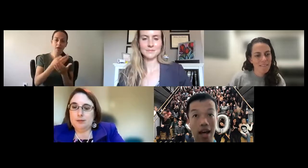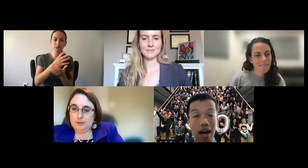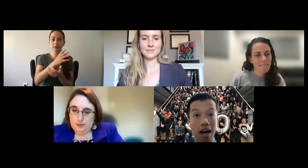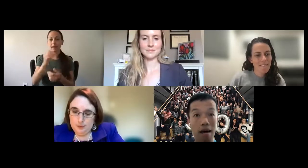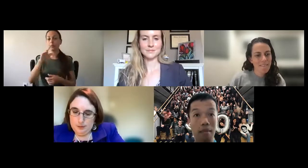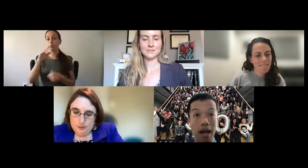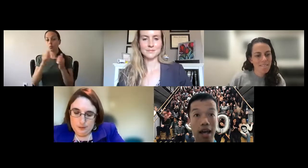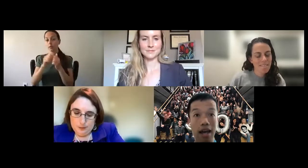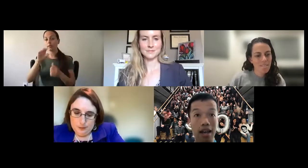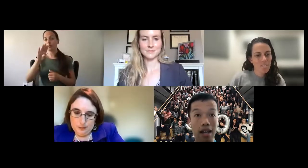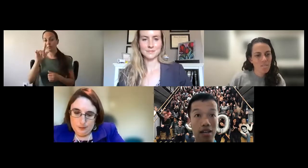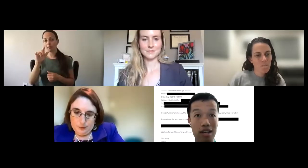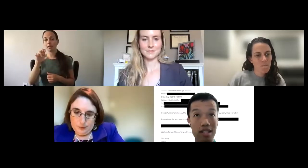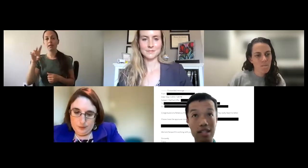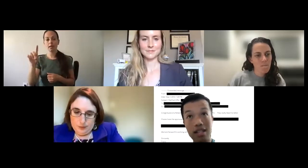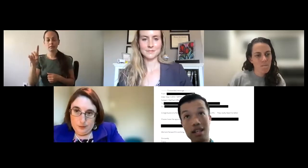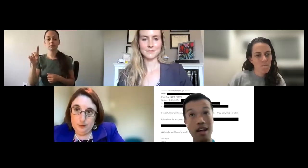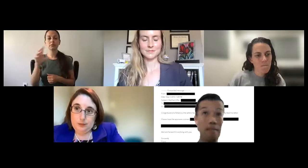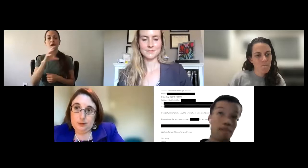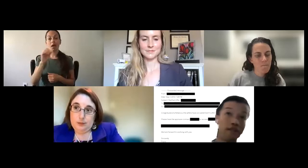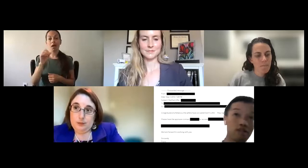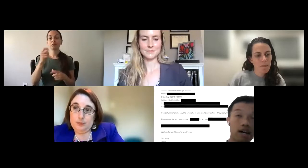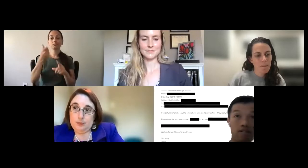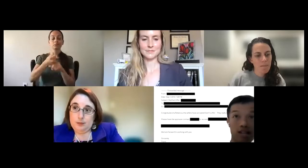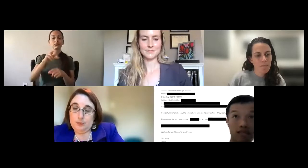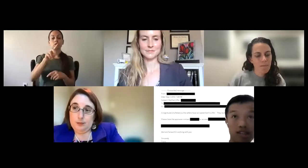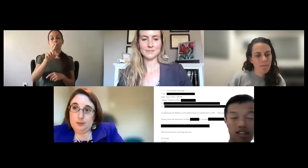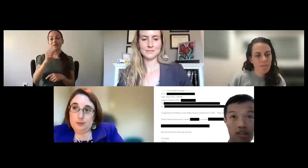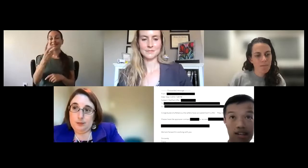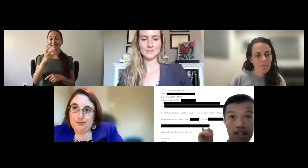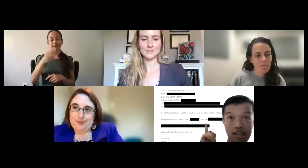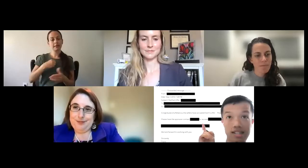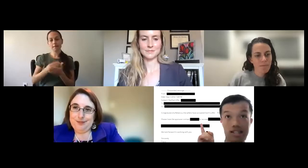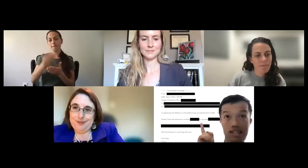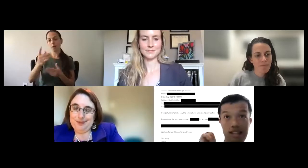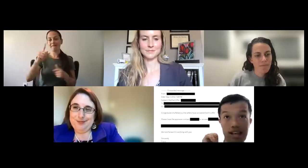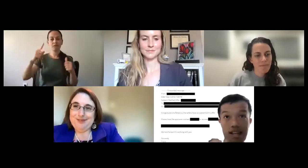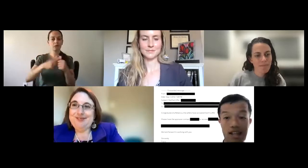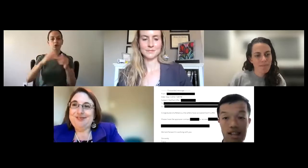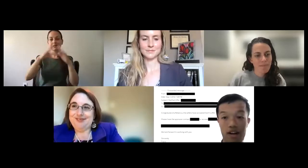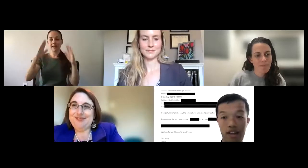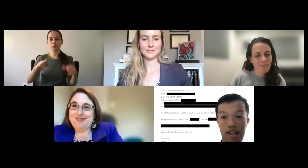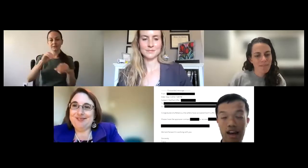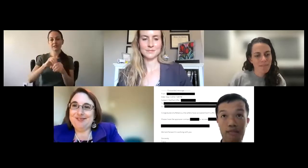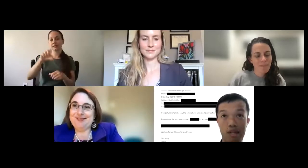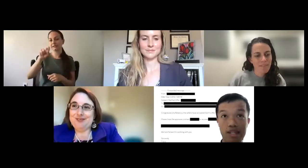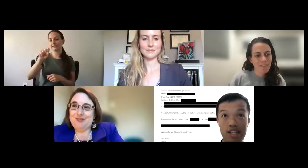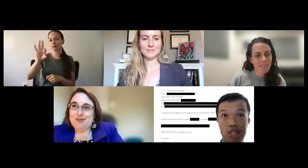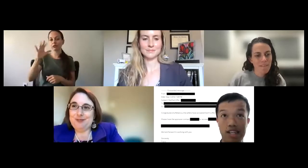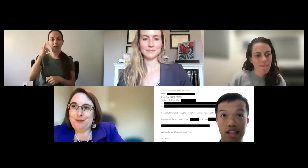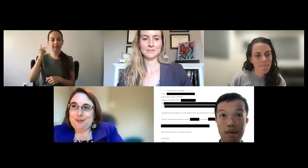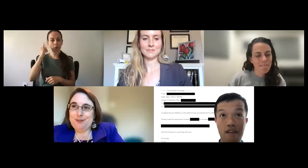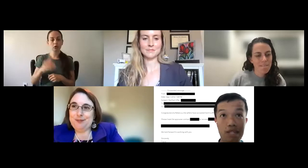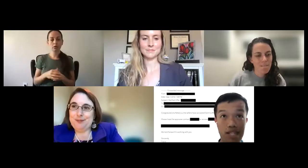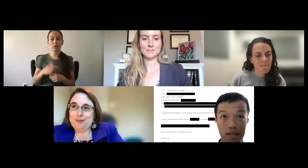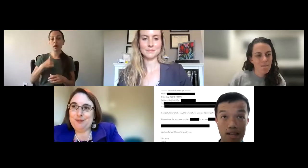Blend. And in 2016, I bought my first house in San Francisco. This is the letter that I got from the real estate